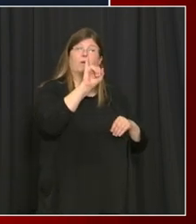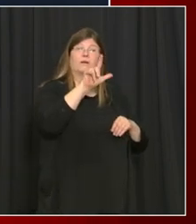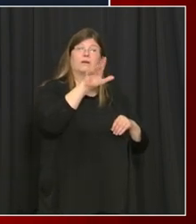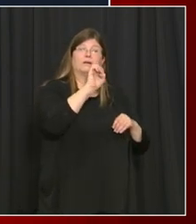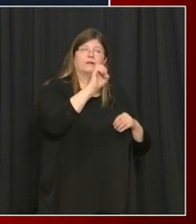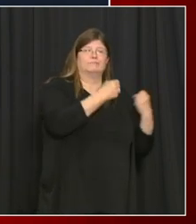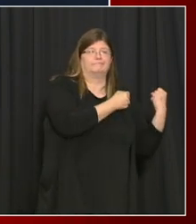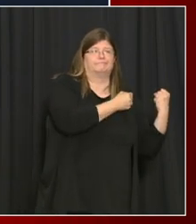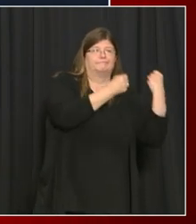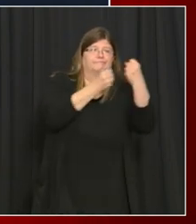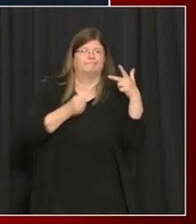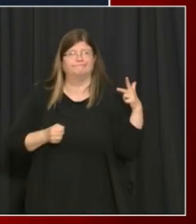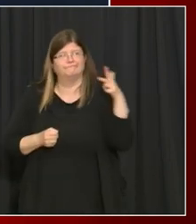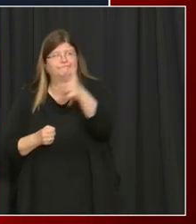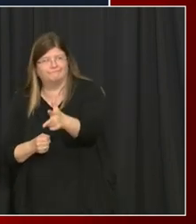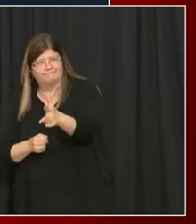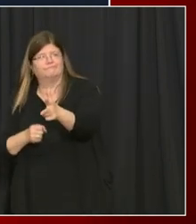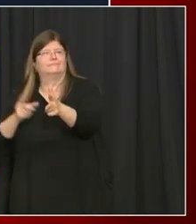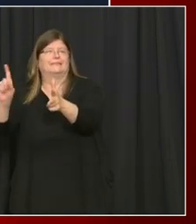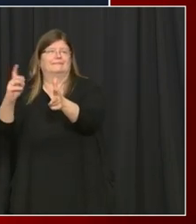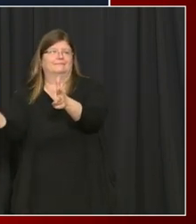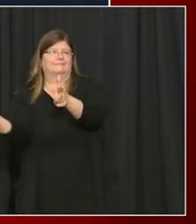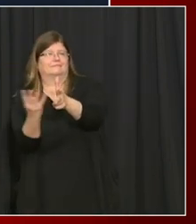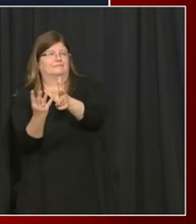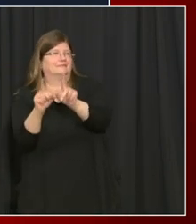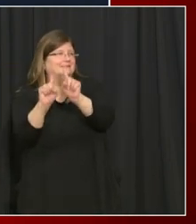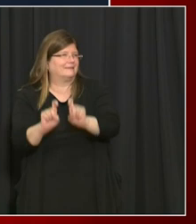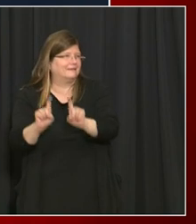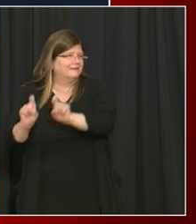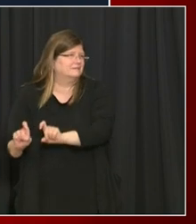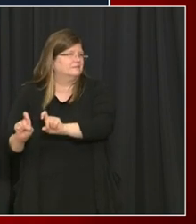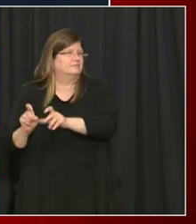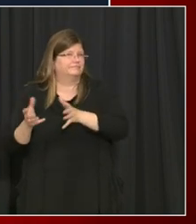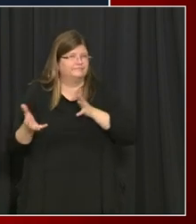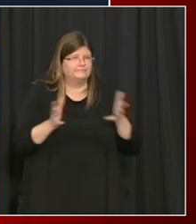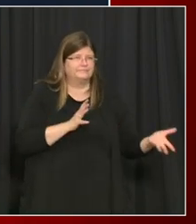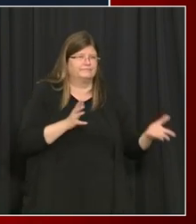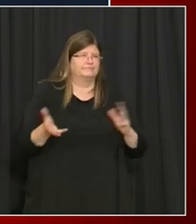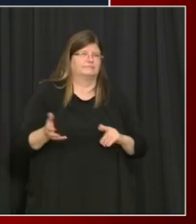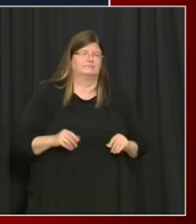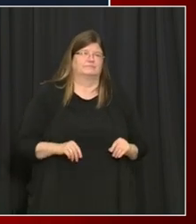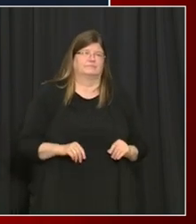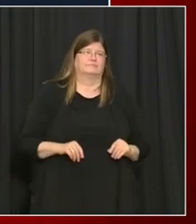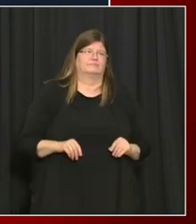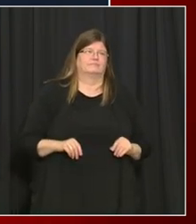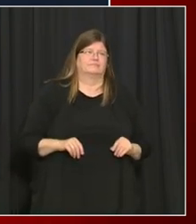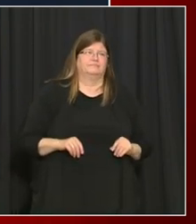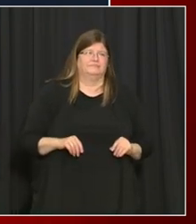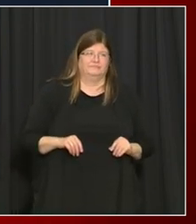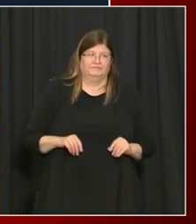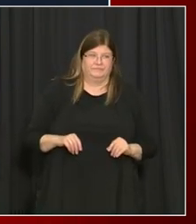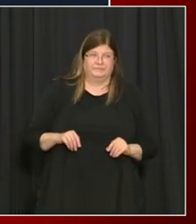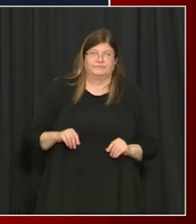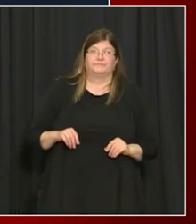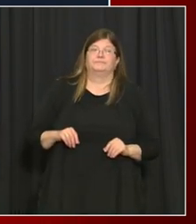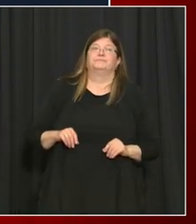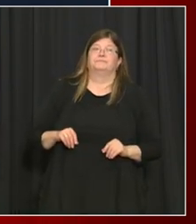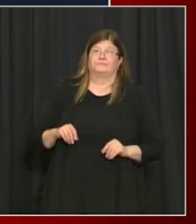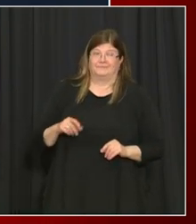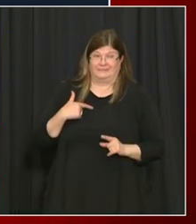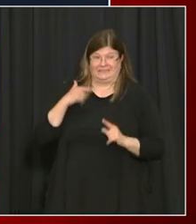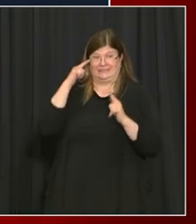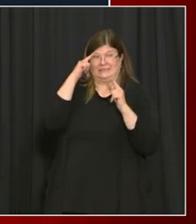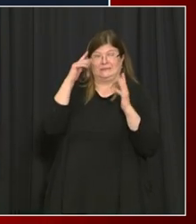been said that would be worth saying, I'd be interested to talk about that. And we expect, Steve, at